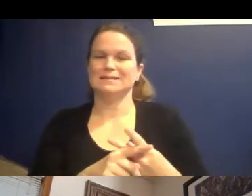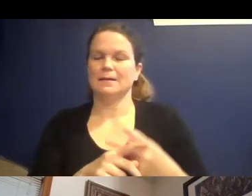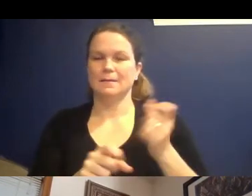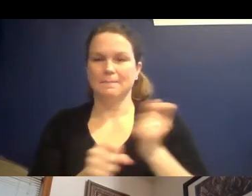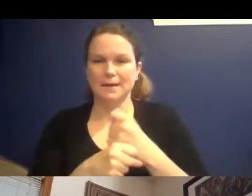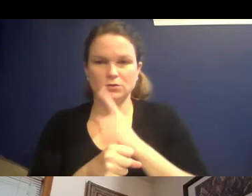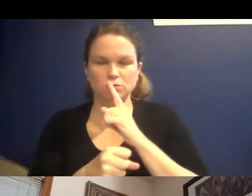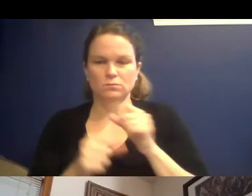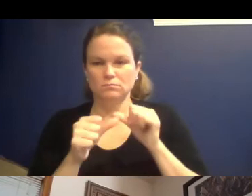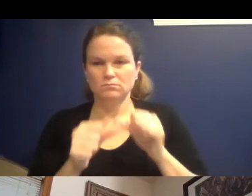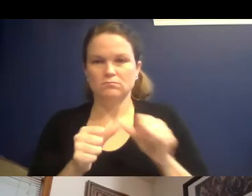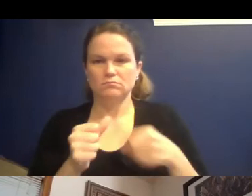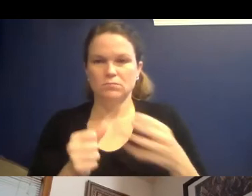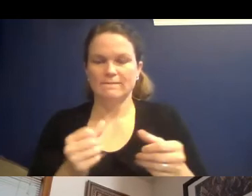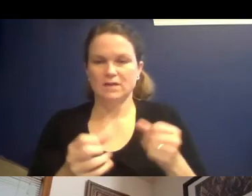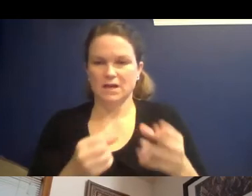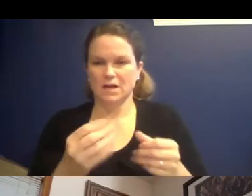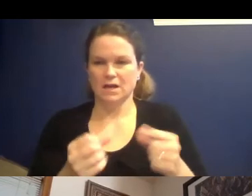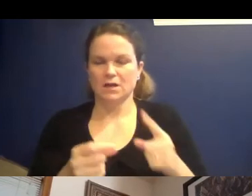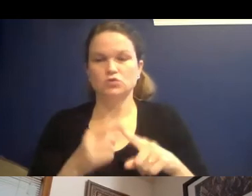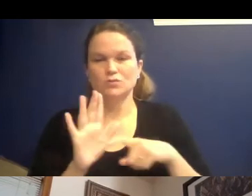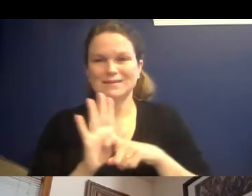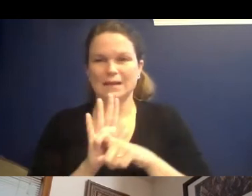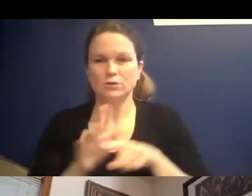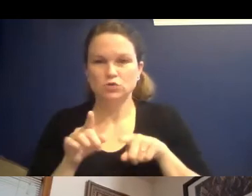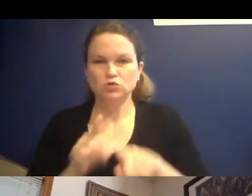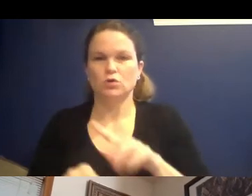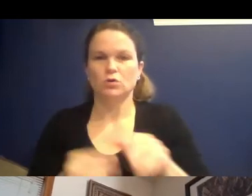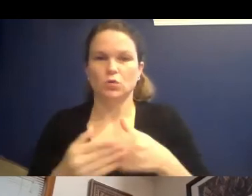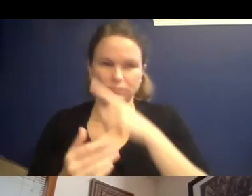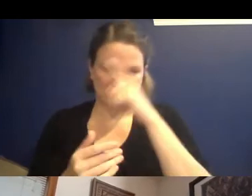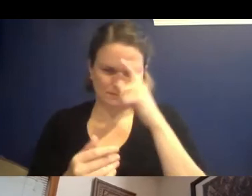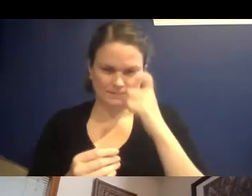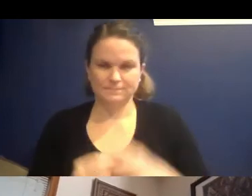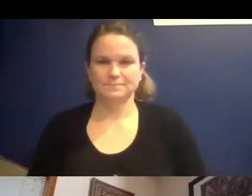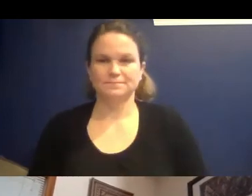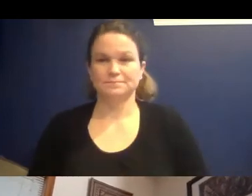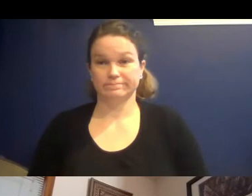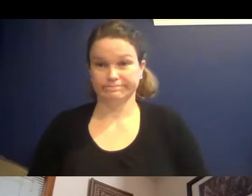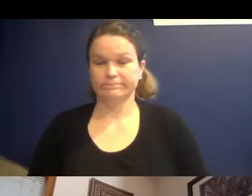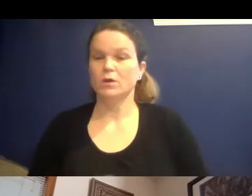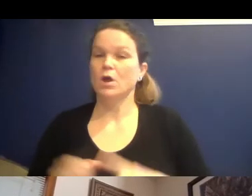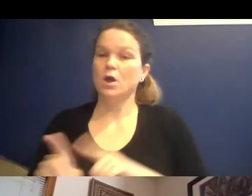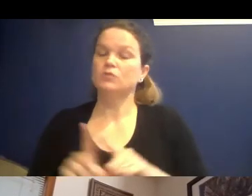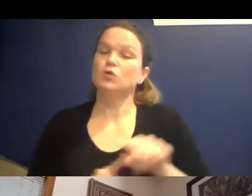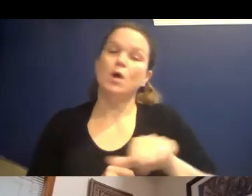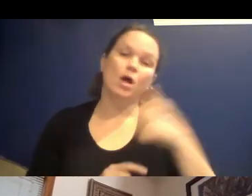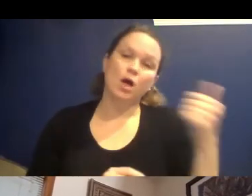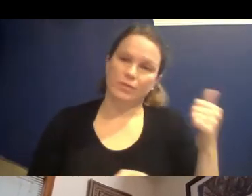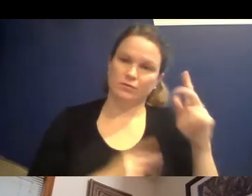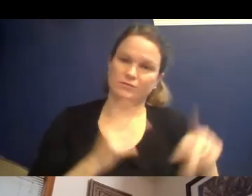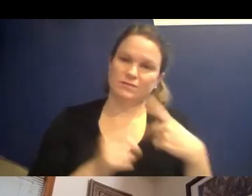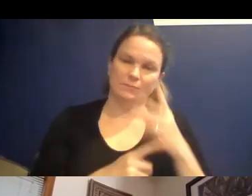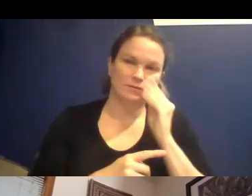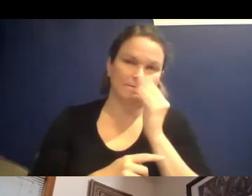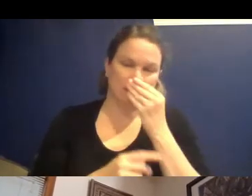provide milkweed to the monarch caterpillars throughout the summer. Also, having fresh blossoms of other types of